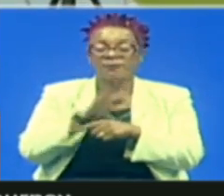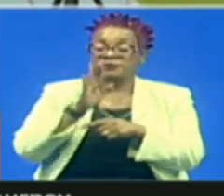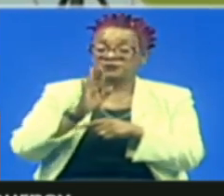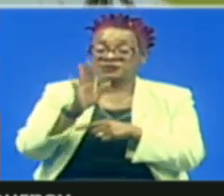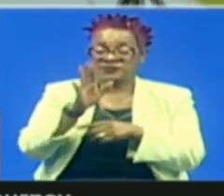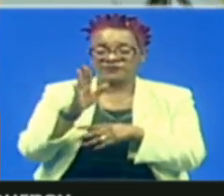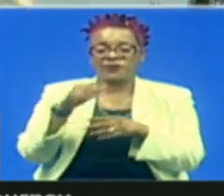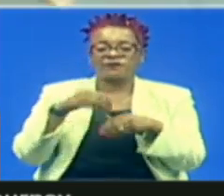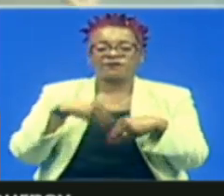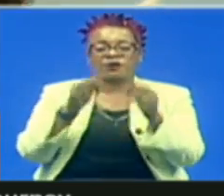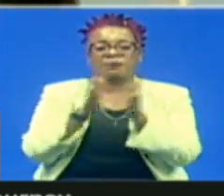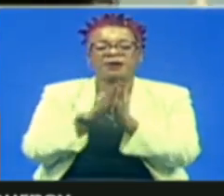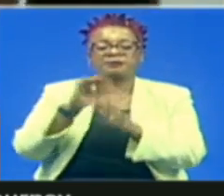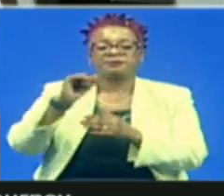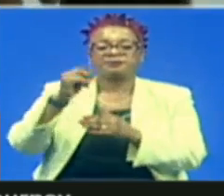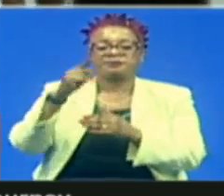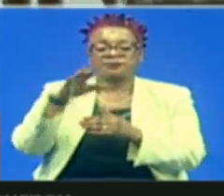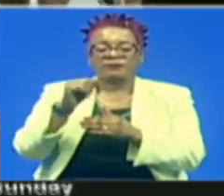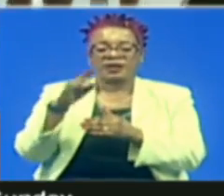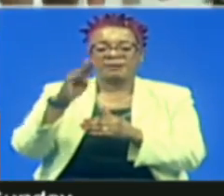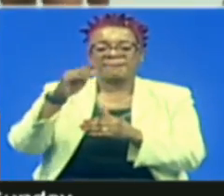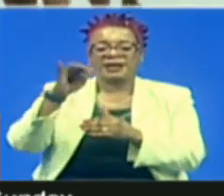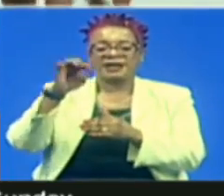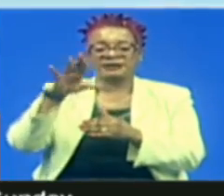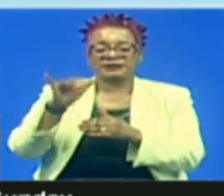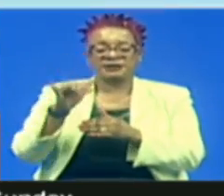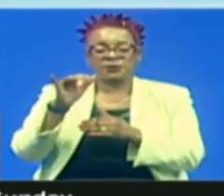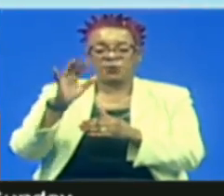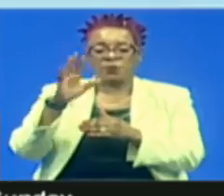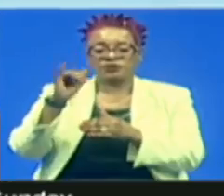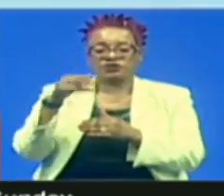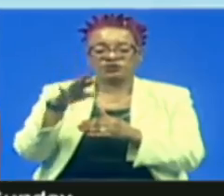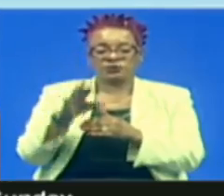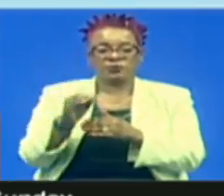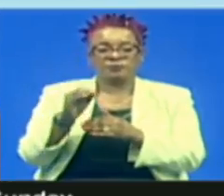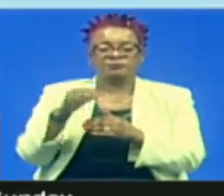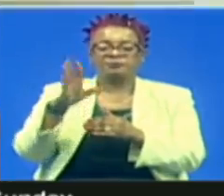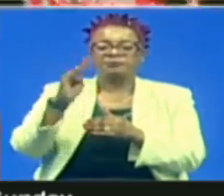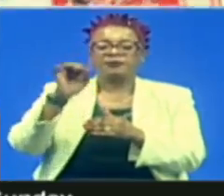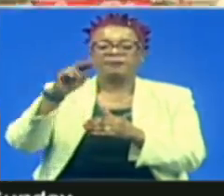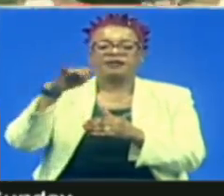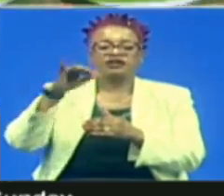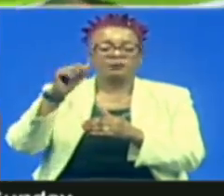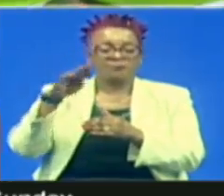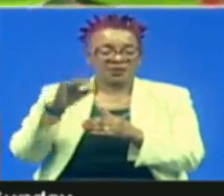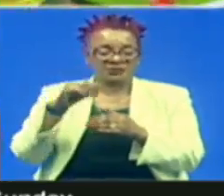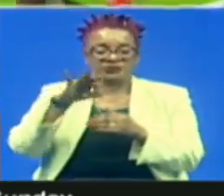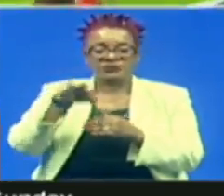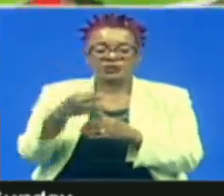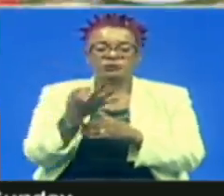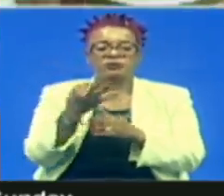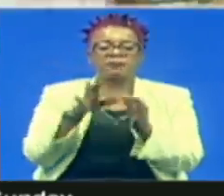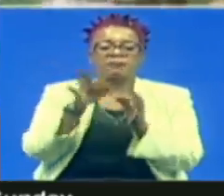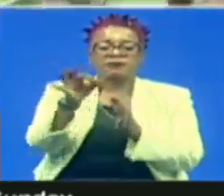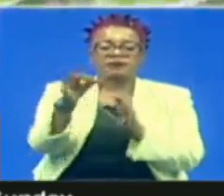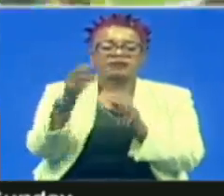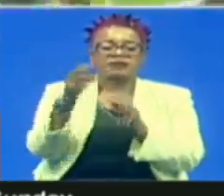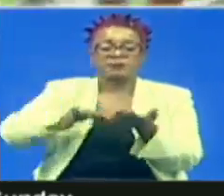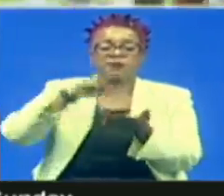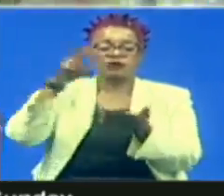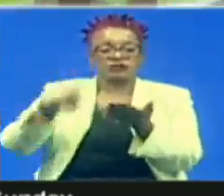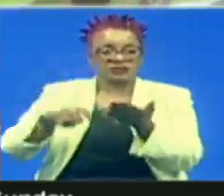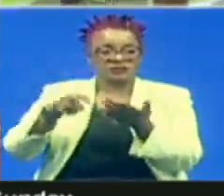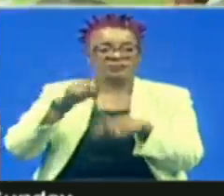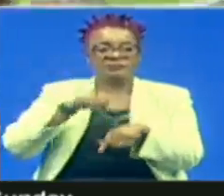by Jarinta Mawia and Masi Wanjiru. Benjamin Kigeni was the winner in 3,000 meters steeplechase